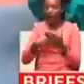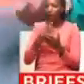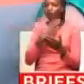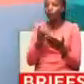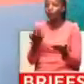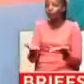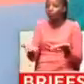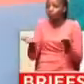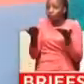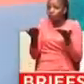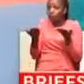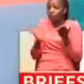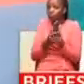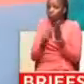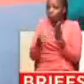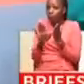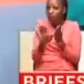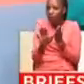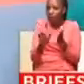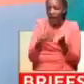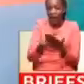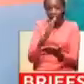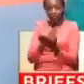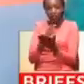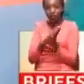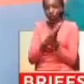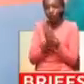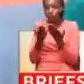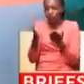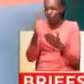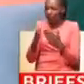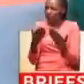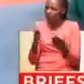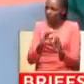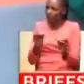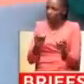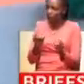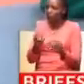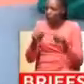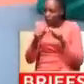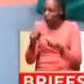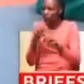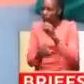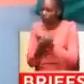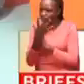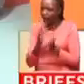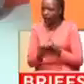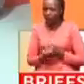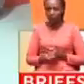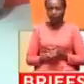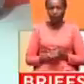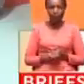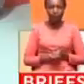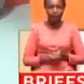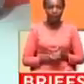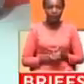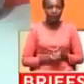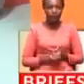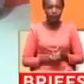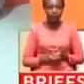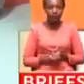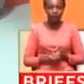your career. Of course, your story does not end there. Tell us a little bit about the rest of the story. Well,